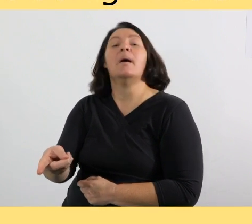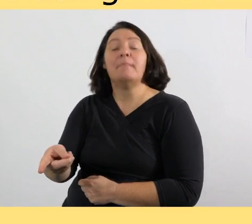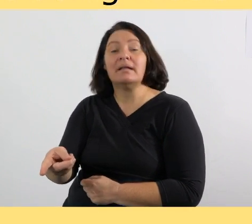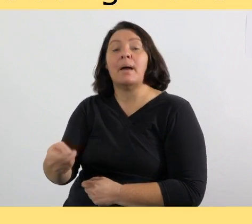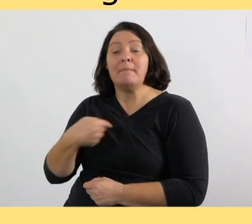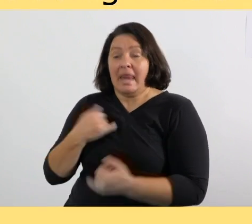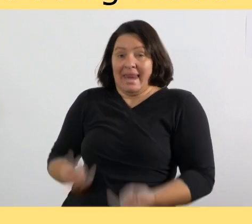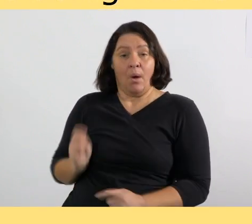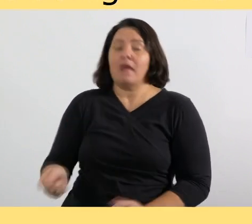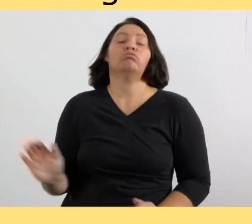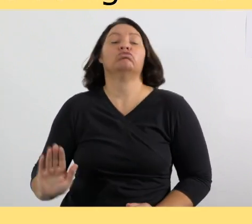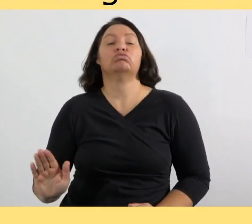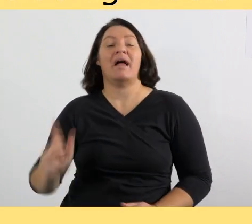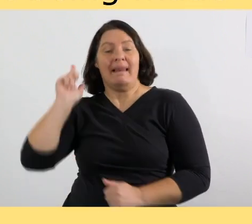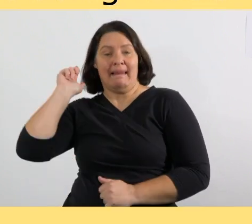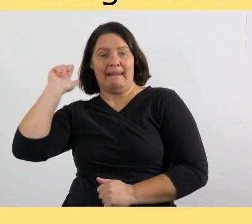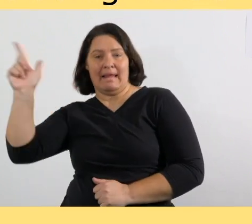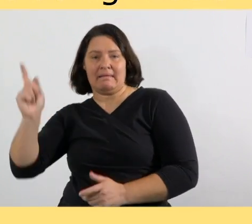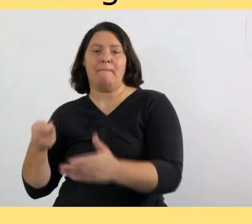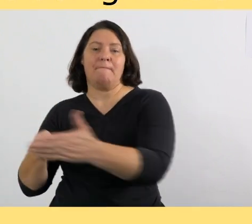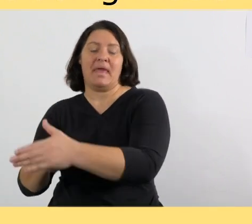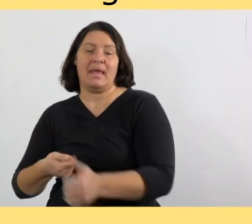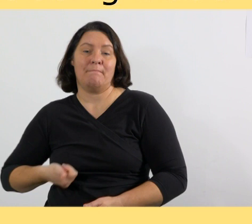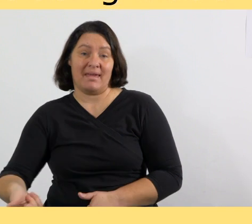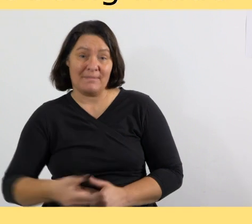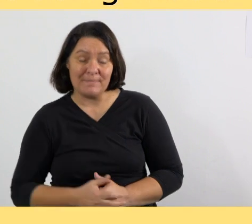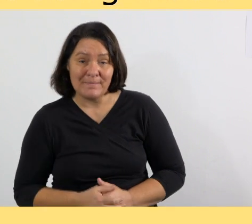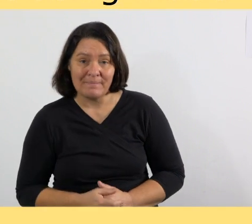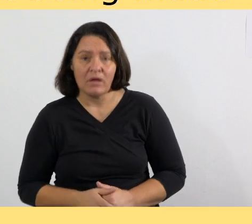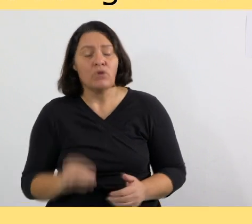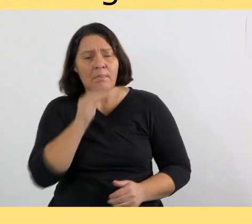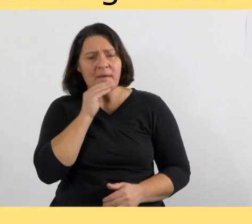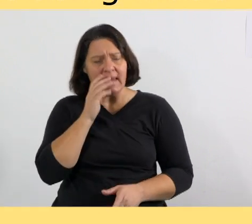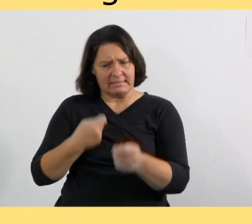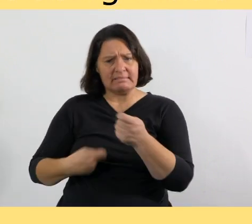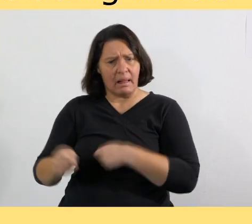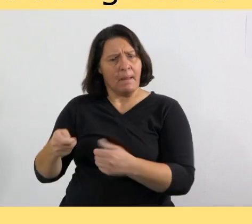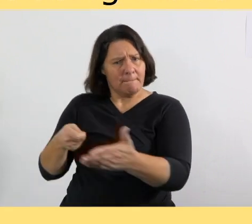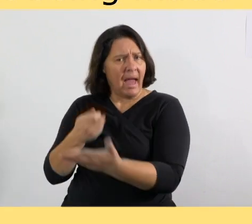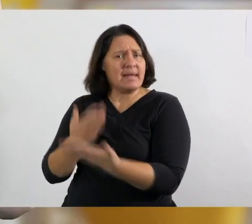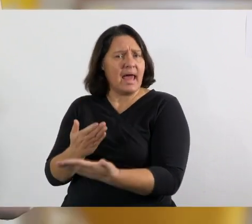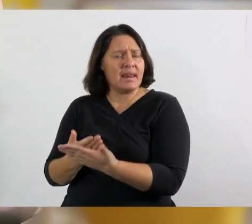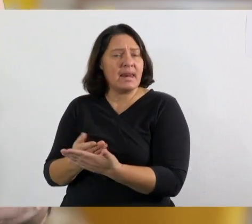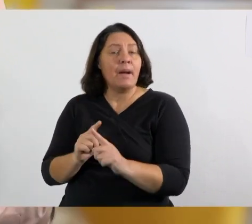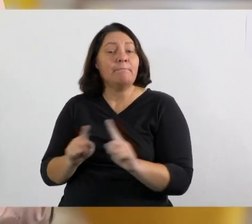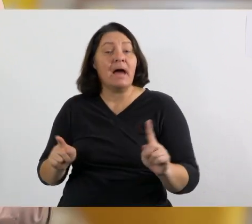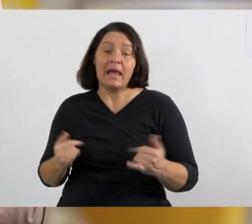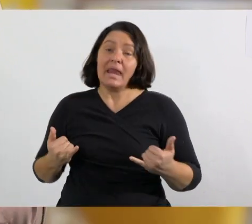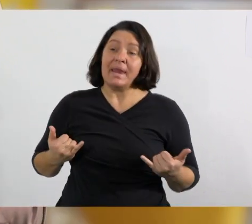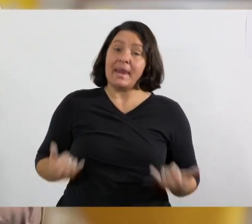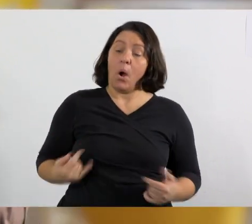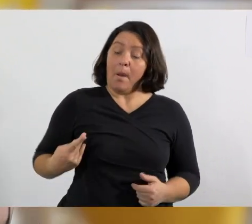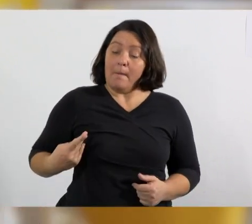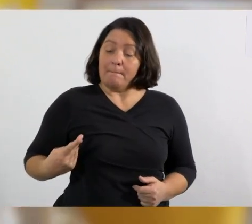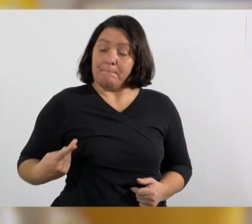a sale can take place or a purchase can take place, but the payment will then be done at a later